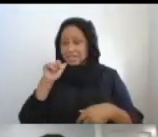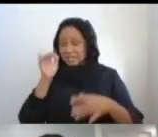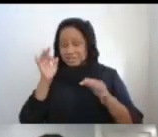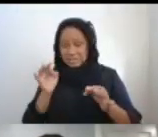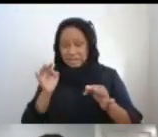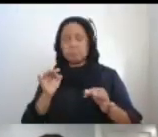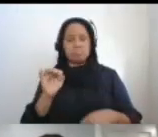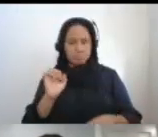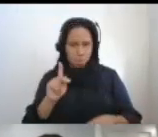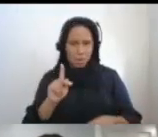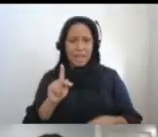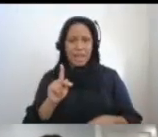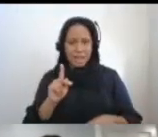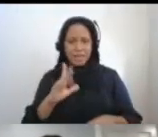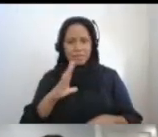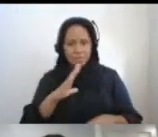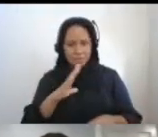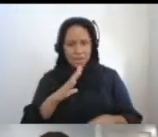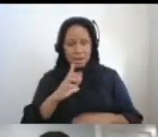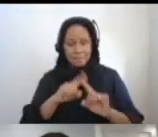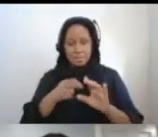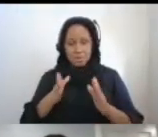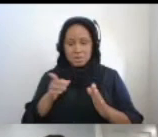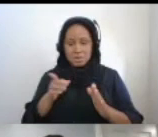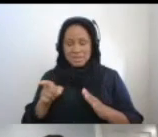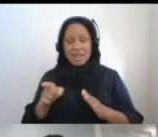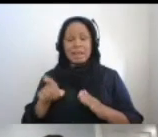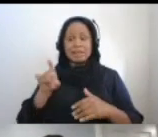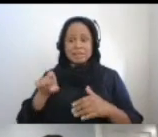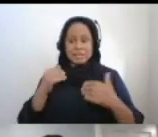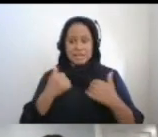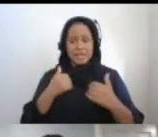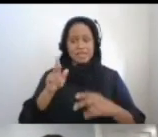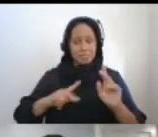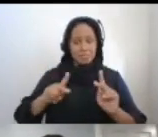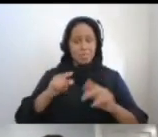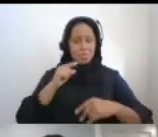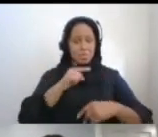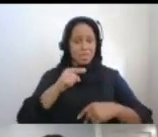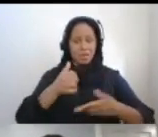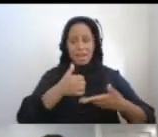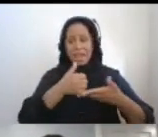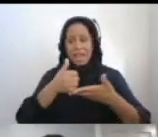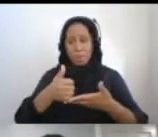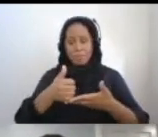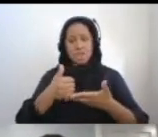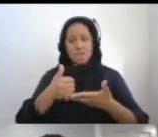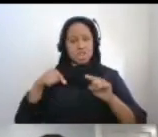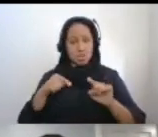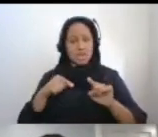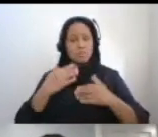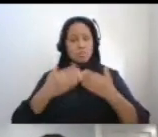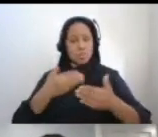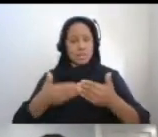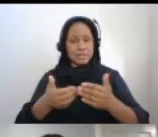okay. But the participant has to have people who care about them, that will help them throughout this process. Self-direction isn't